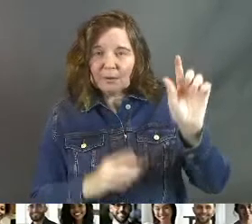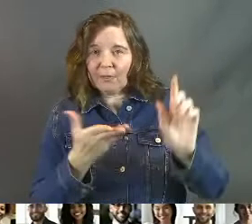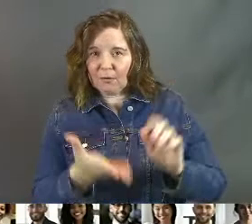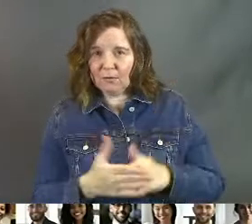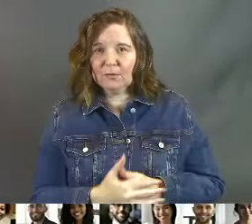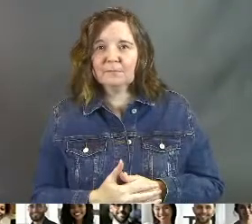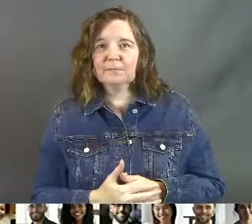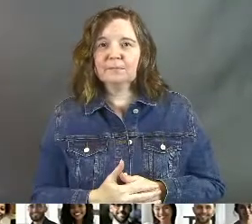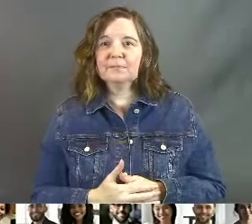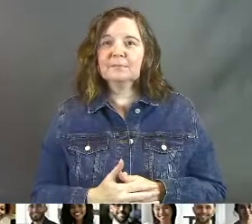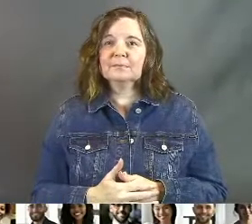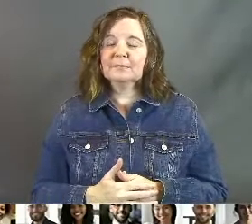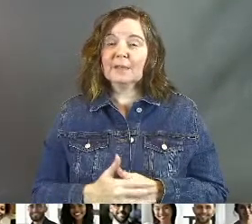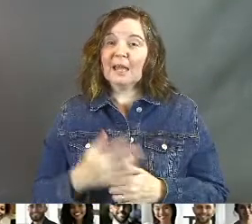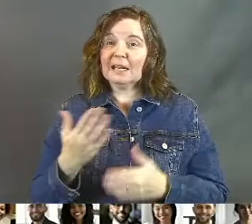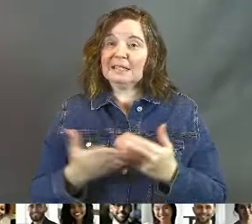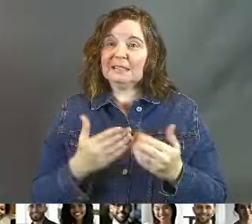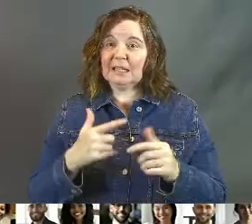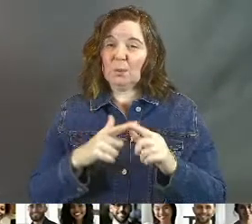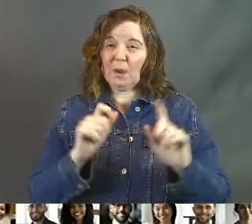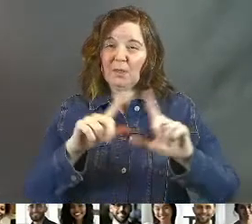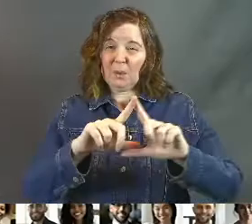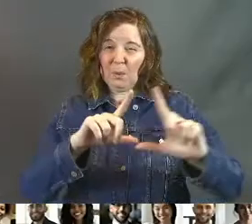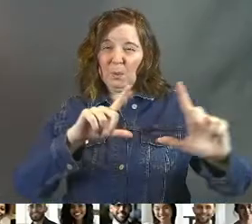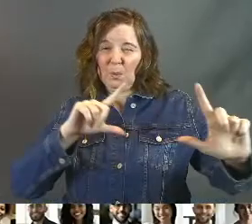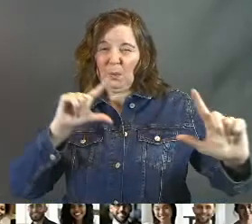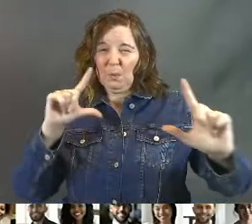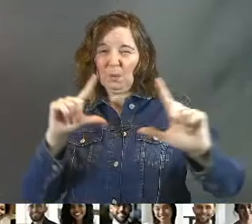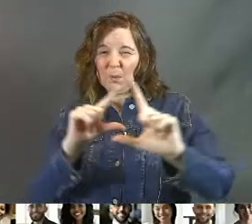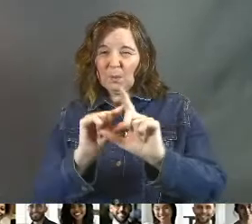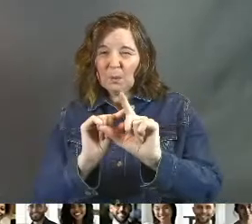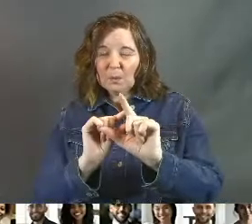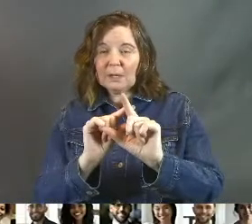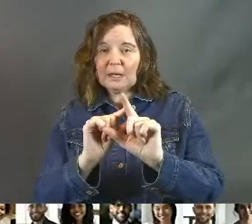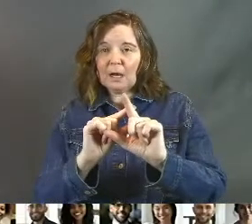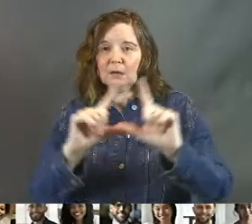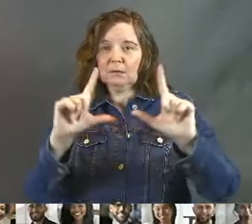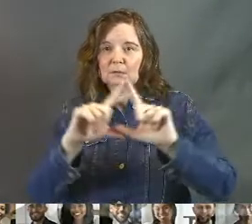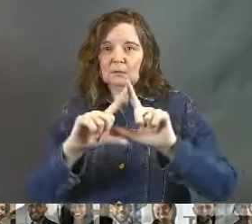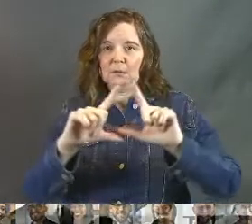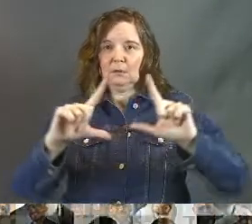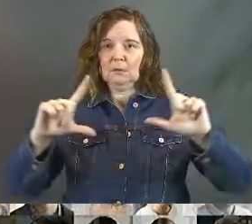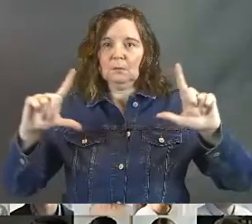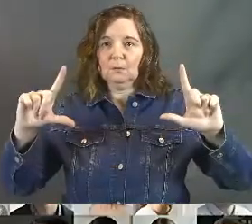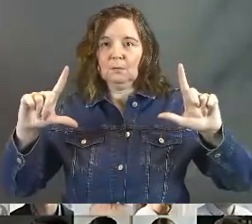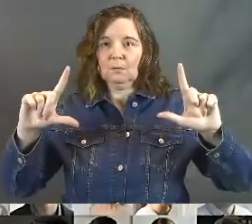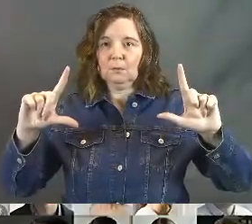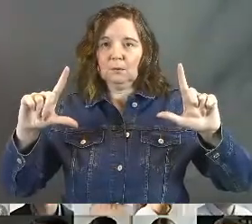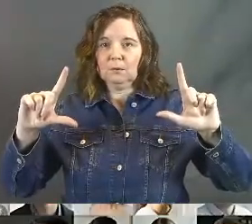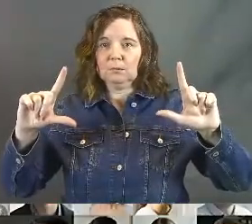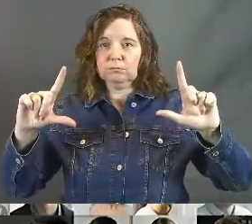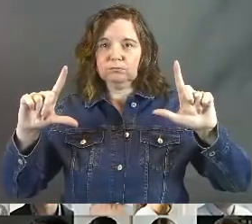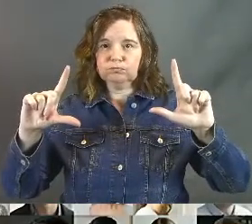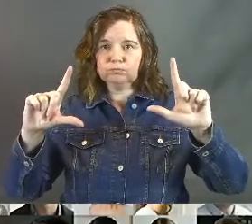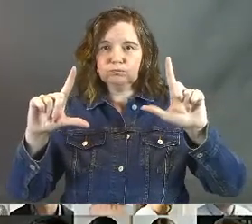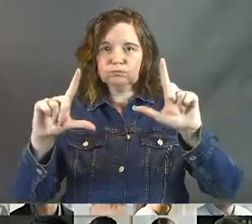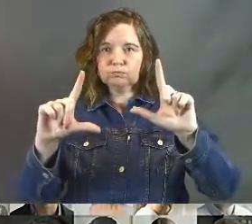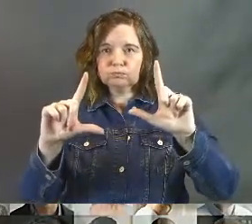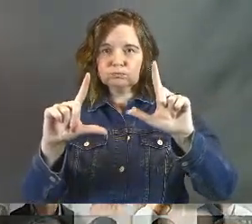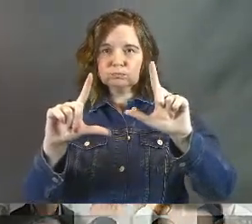there. And it's kind of easy when they're way far away and very small. Now let's zoom in a little bit. Zoom in a bit